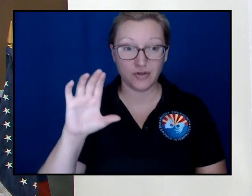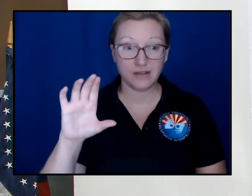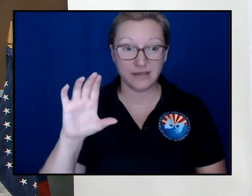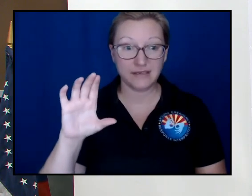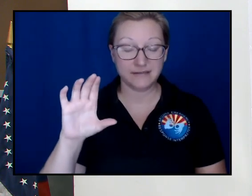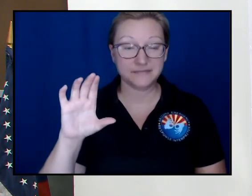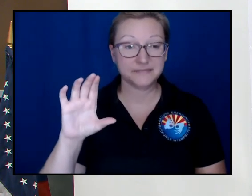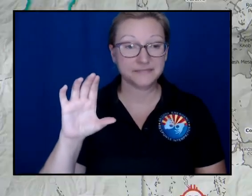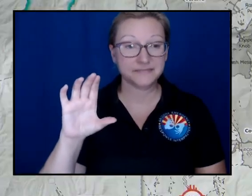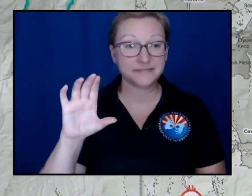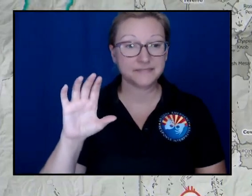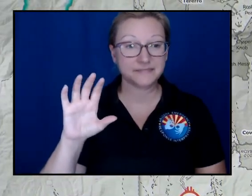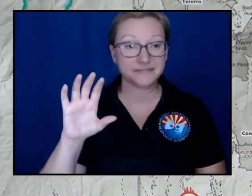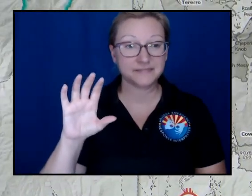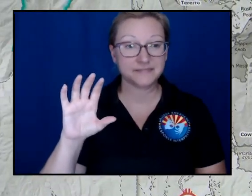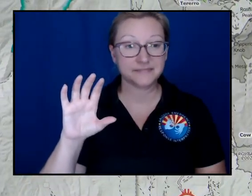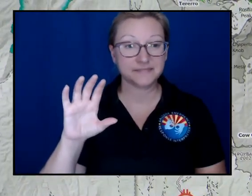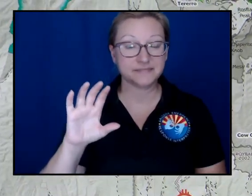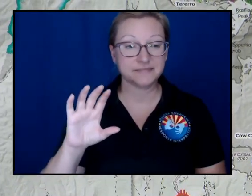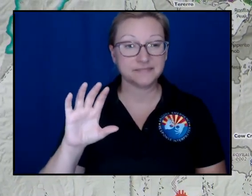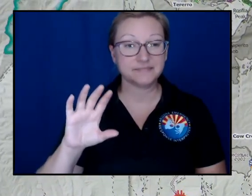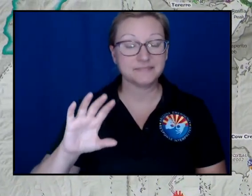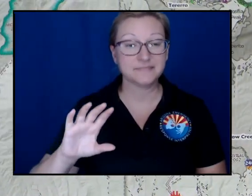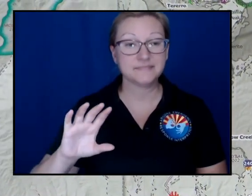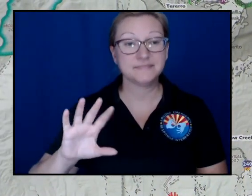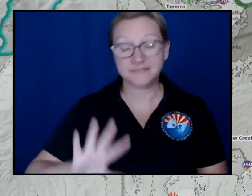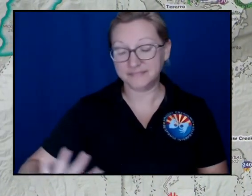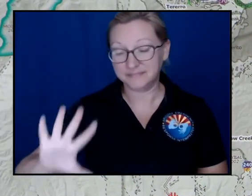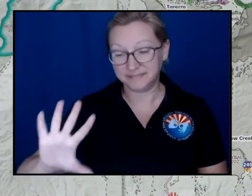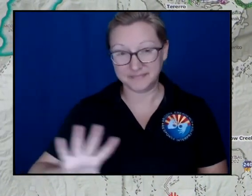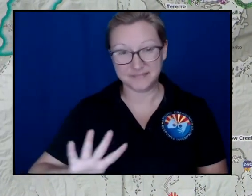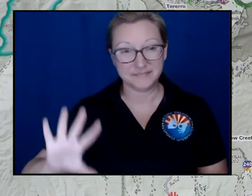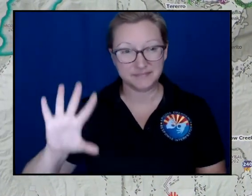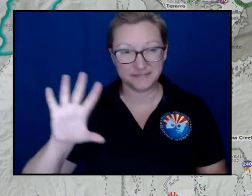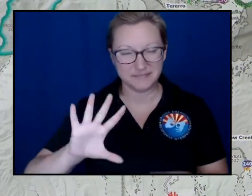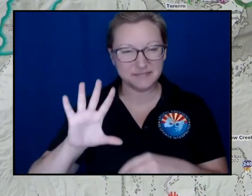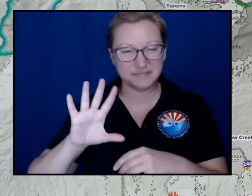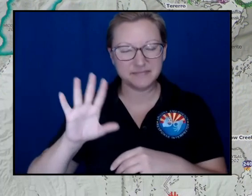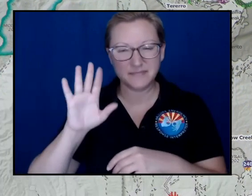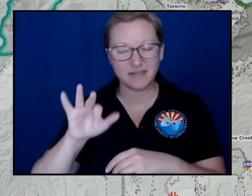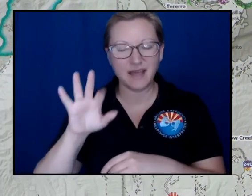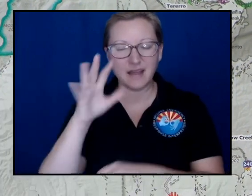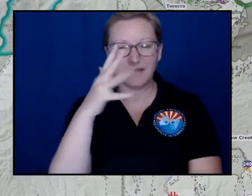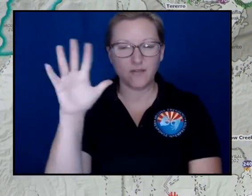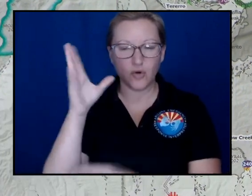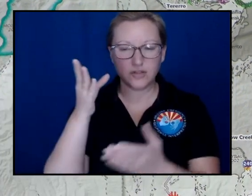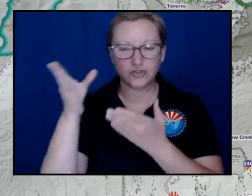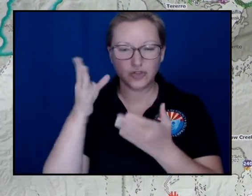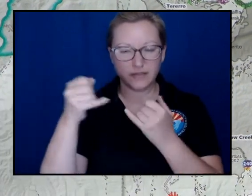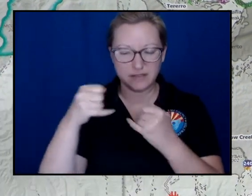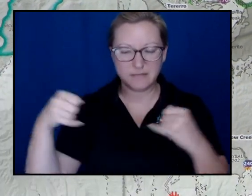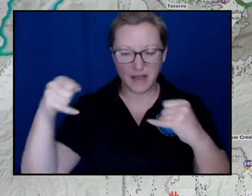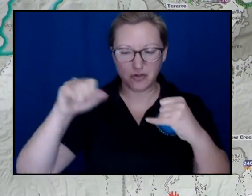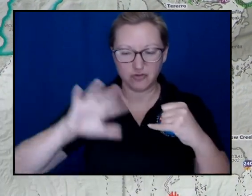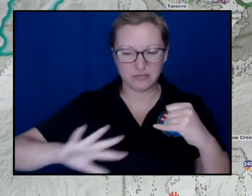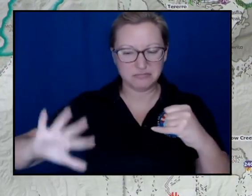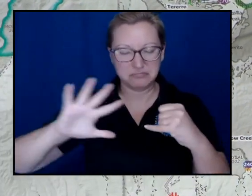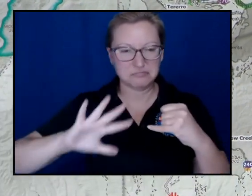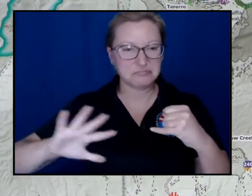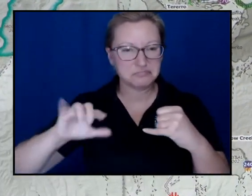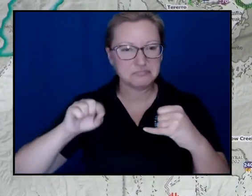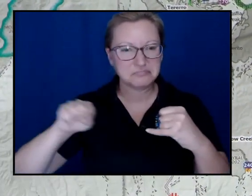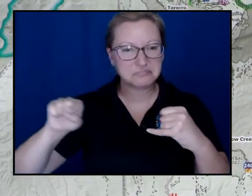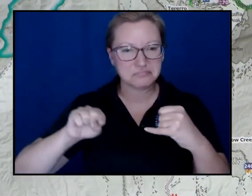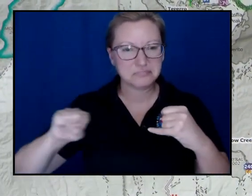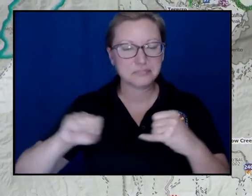these folks are primarily within the Forest Service boundary there, but they've been working.